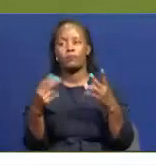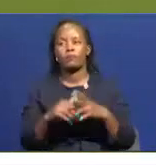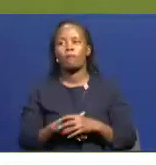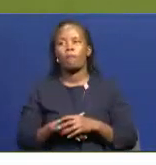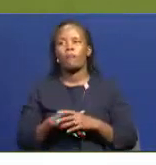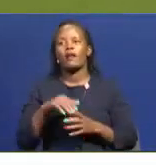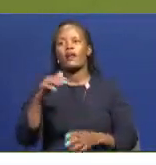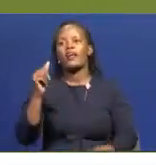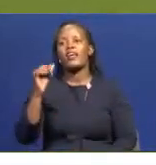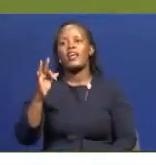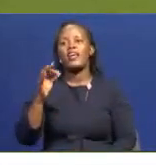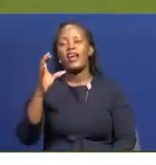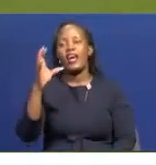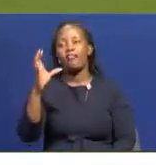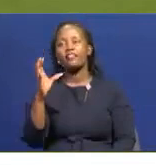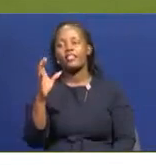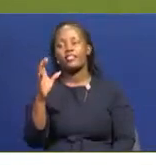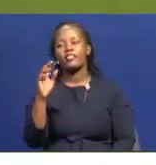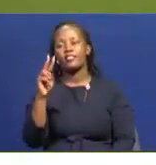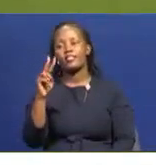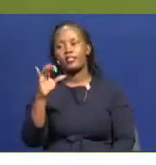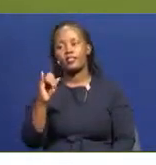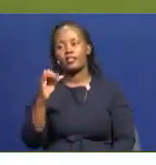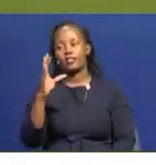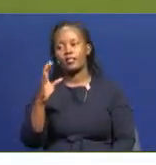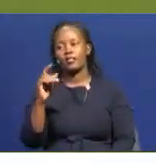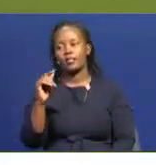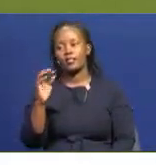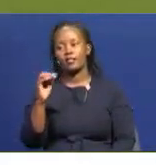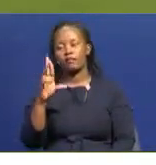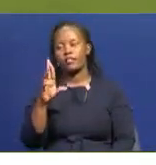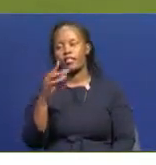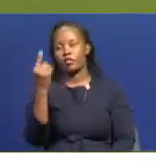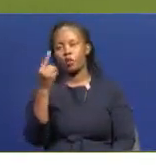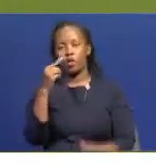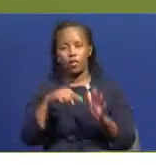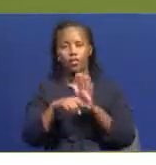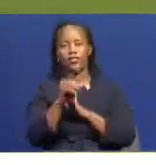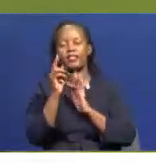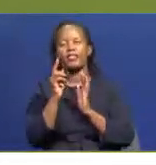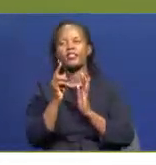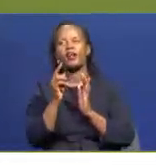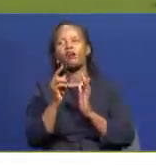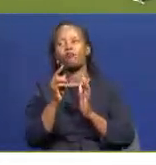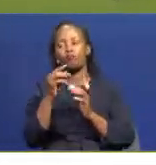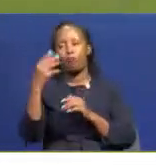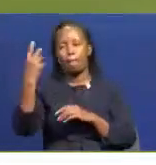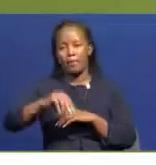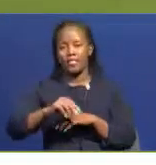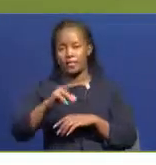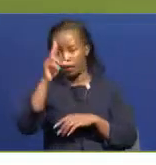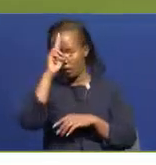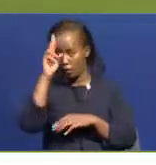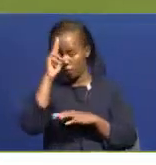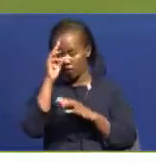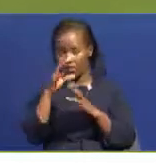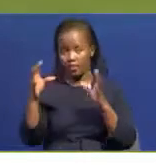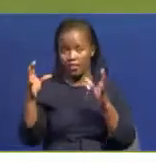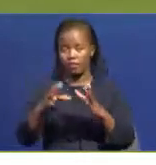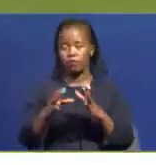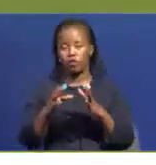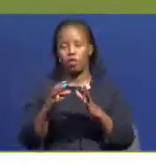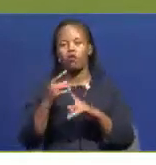AFC Leopards Victor Omune's 74th minute lone goal was enough to end Police FC winning streak since Salim Babu took over from